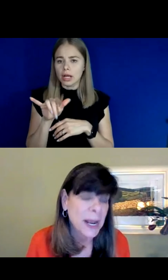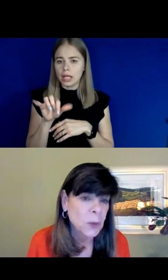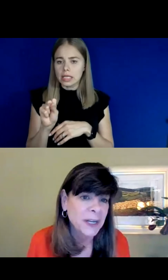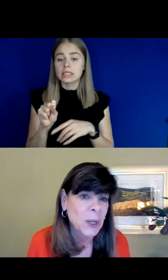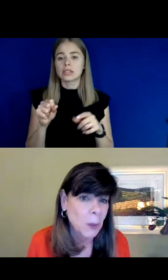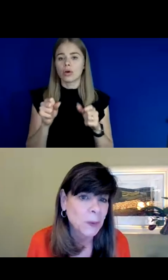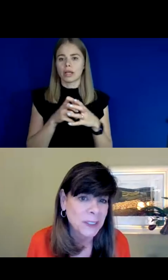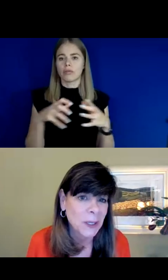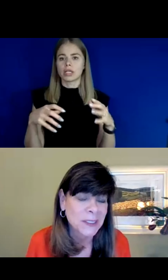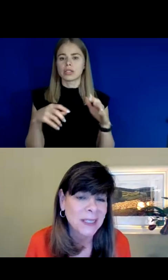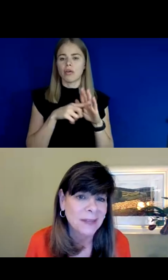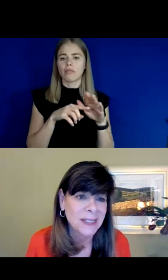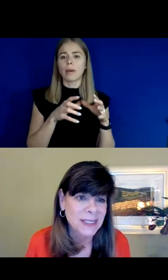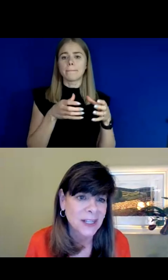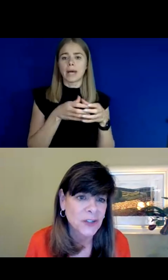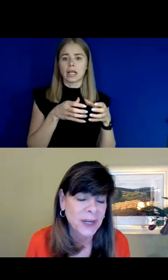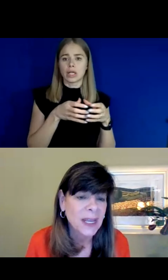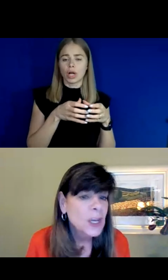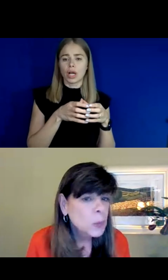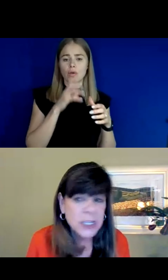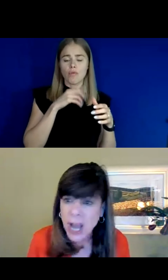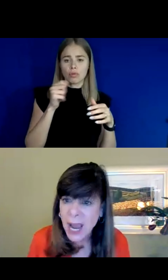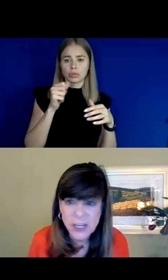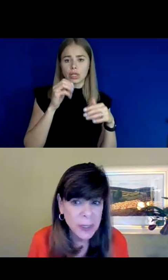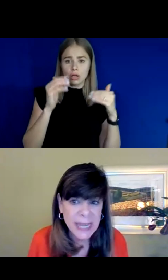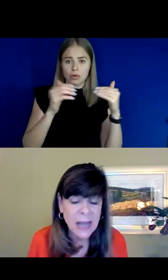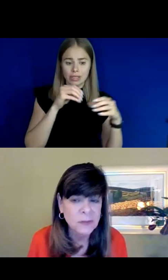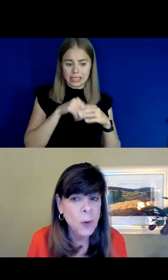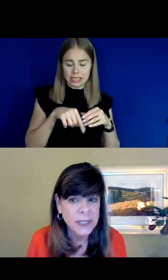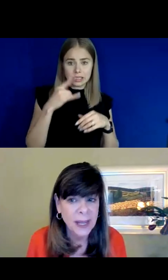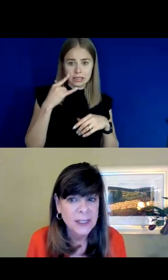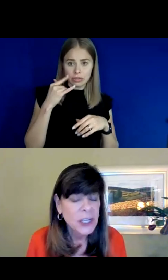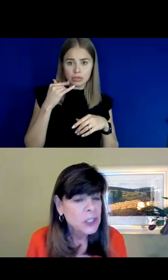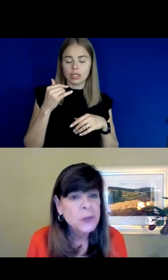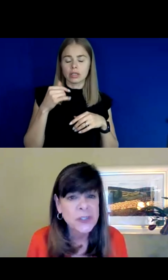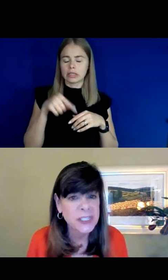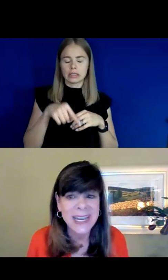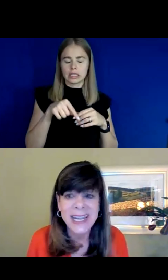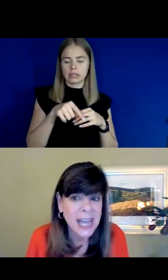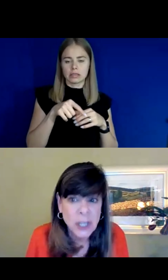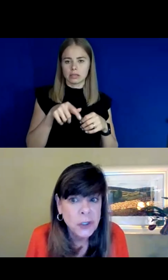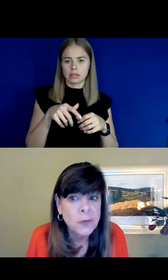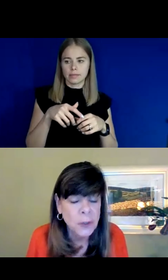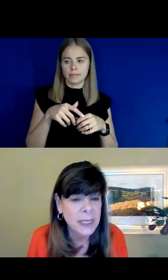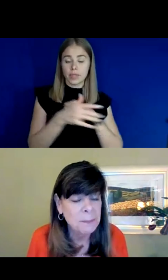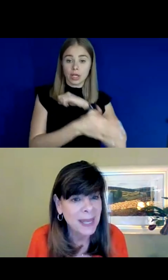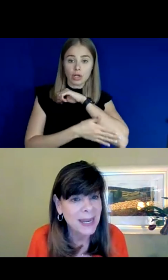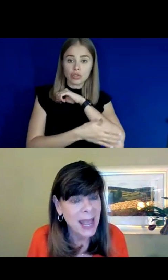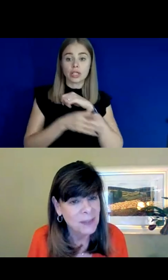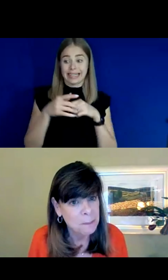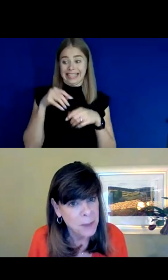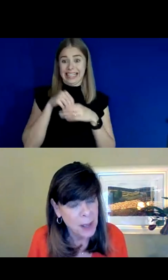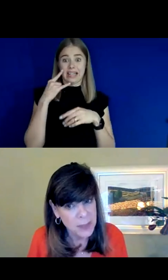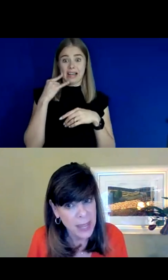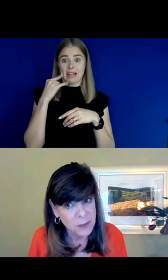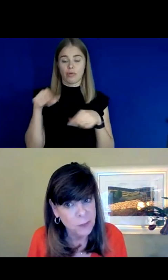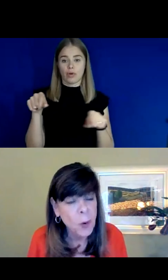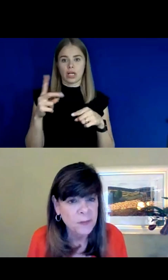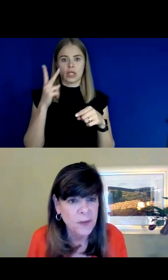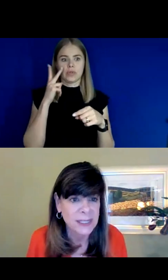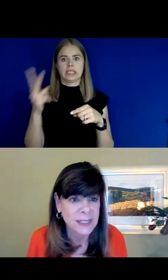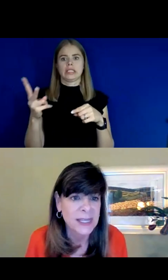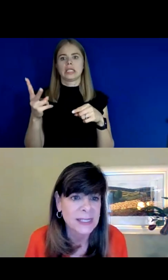of minority older adults in this country, which I know in California, you see, and you've really been at